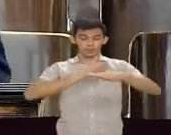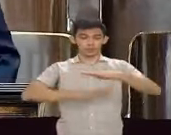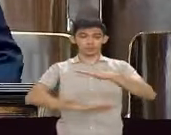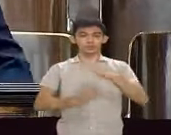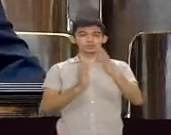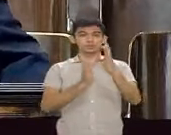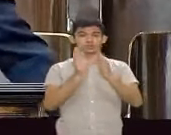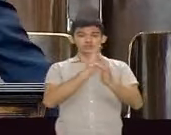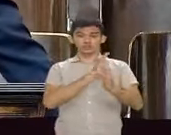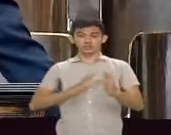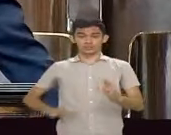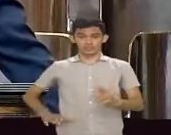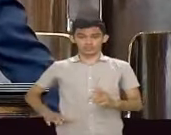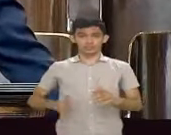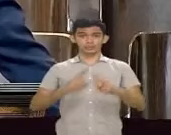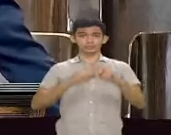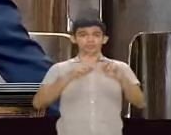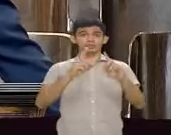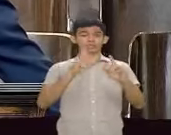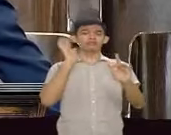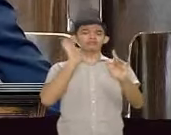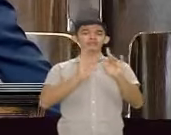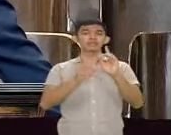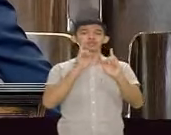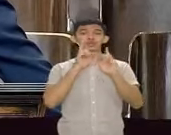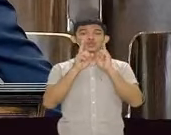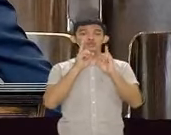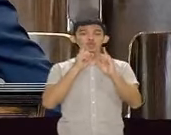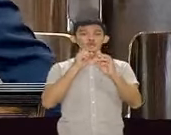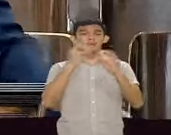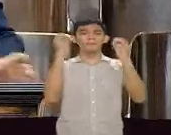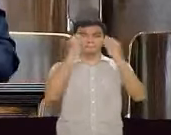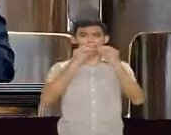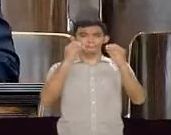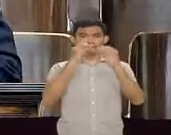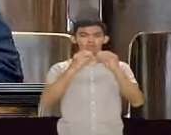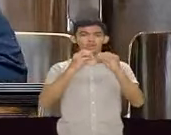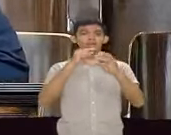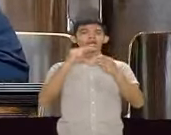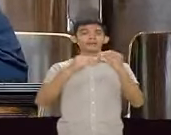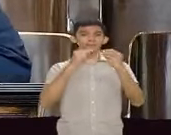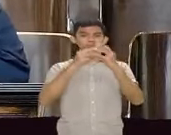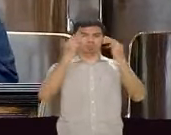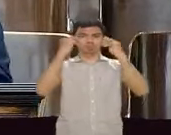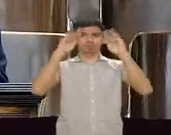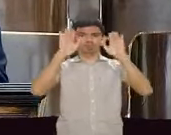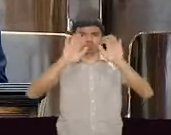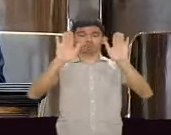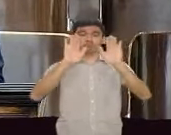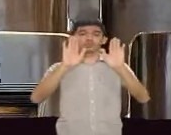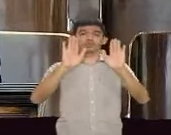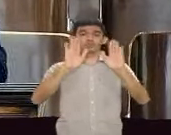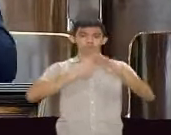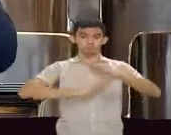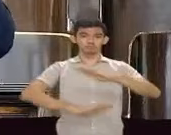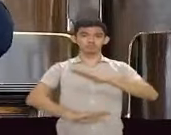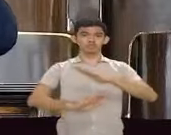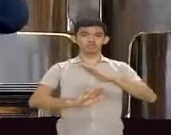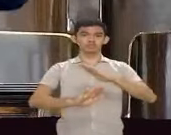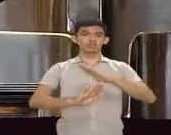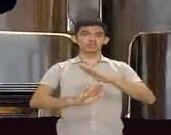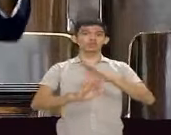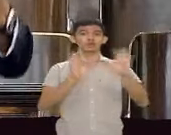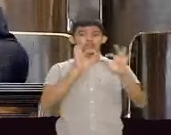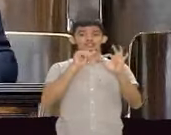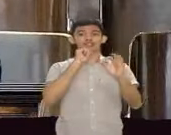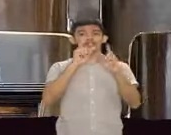Christ, we cannot talk much about his miraculous birth without making some reference to his mother Mary.